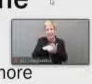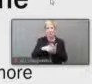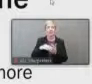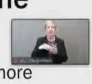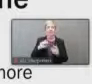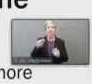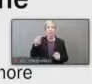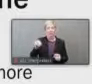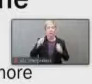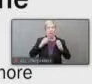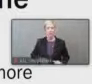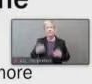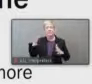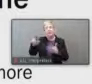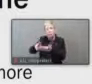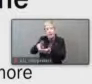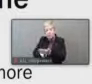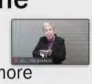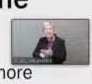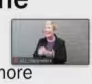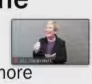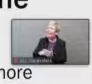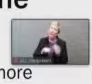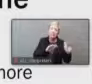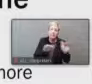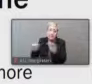going to reiterate, please register at